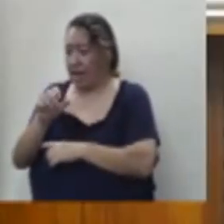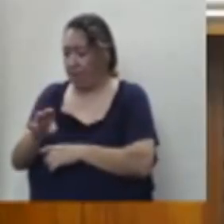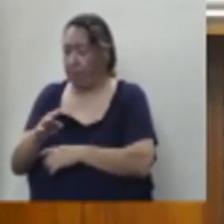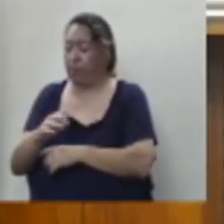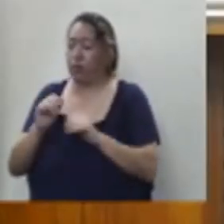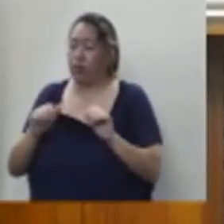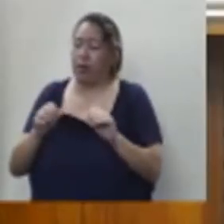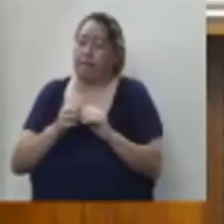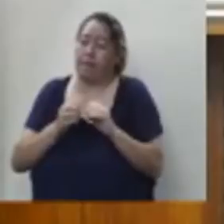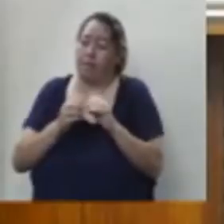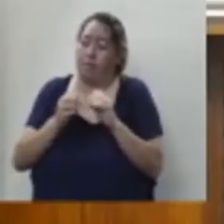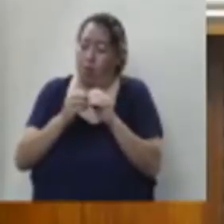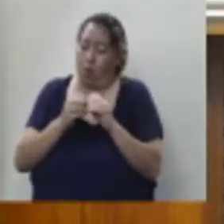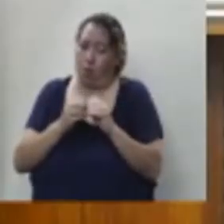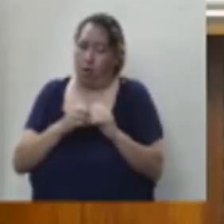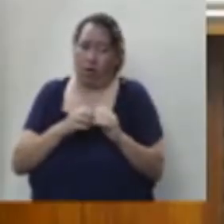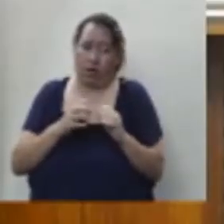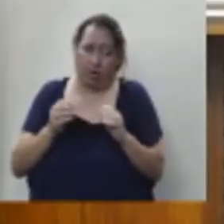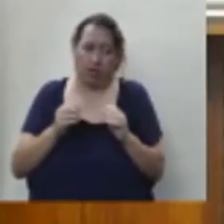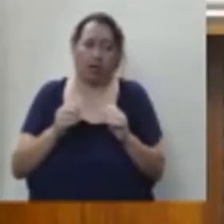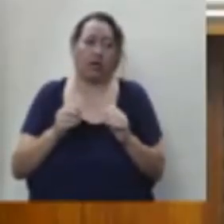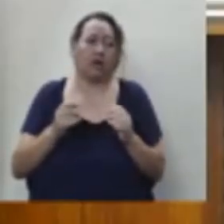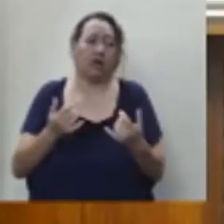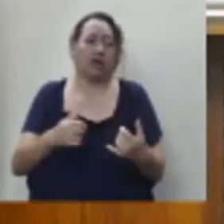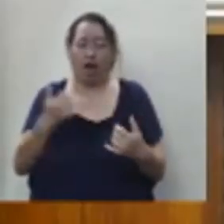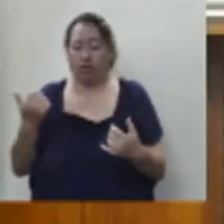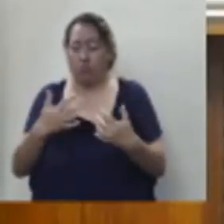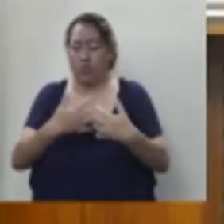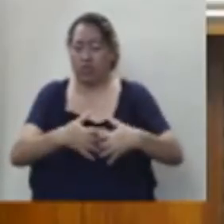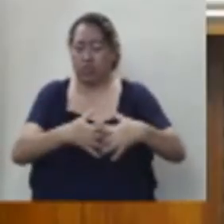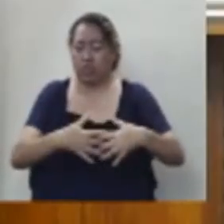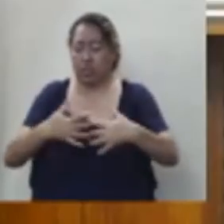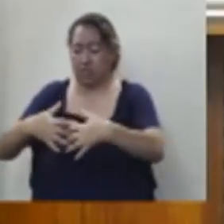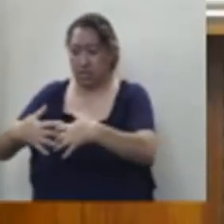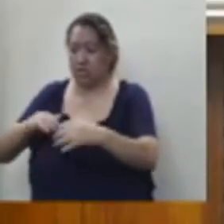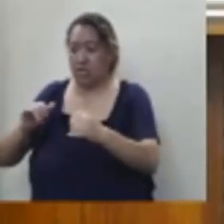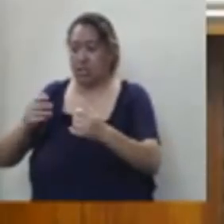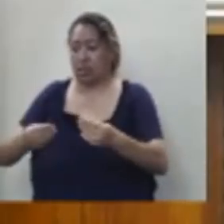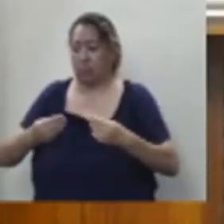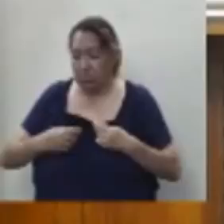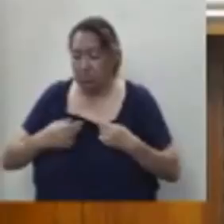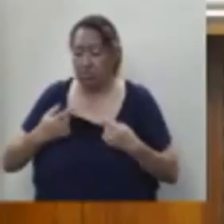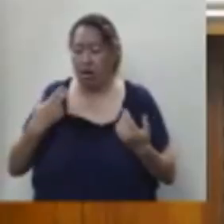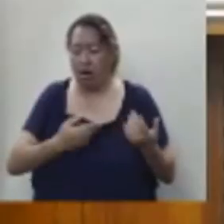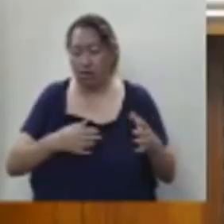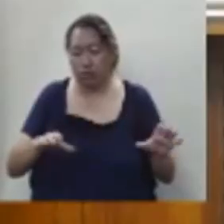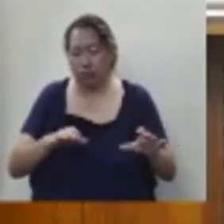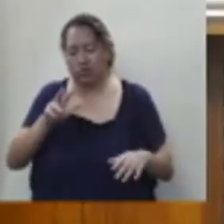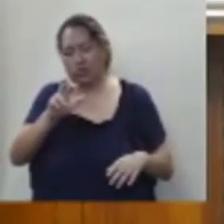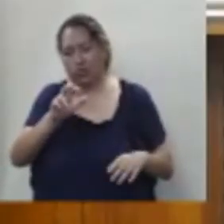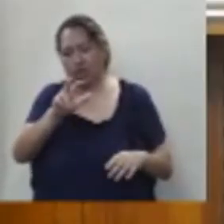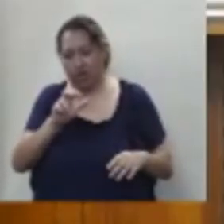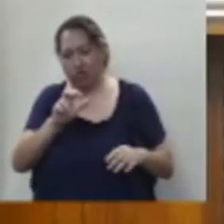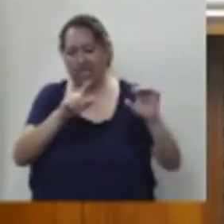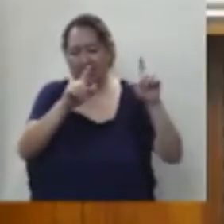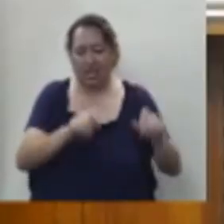at other machines that they will be able to provide for us to do like 300 tests within 2 hours. And so that MOU